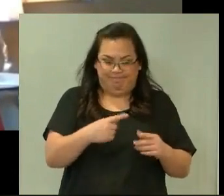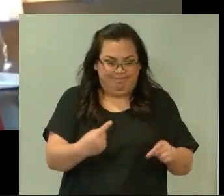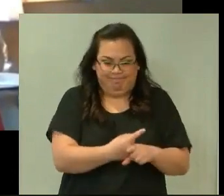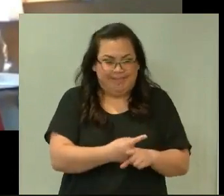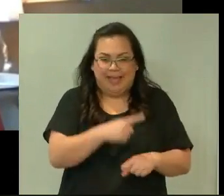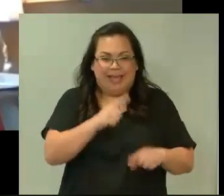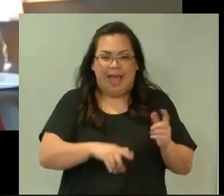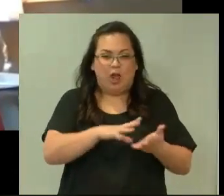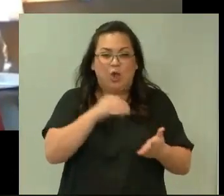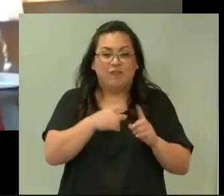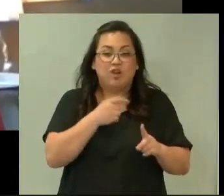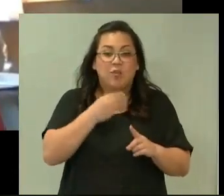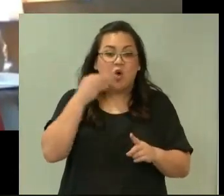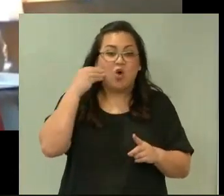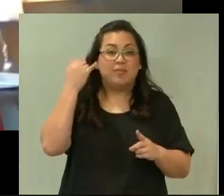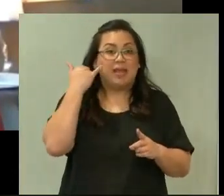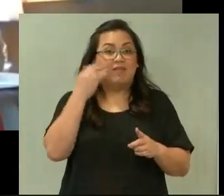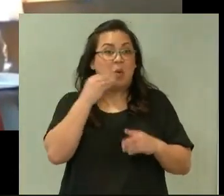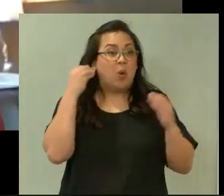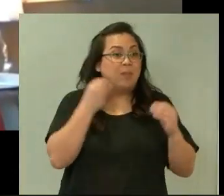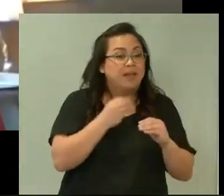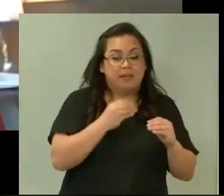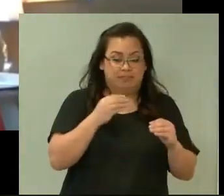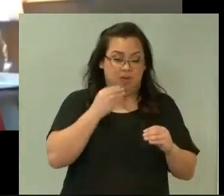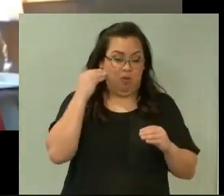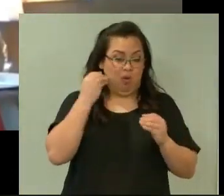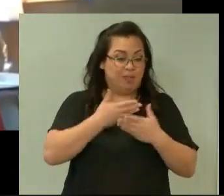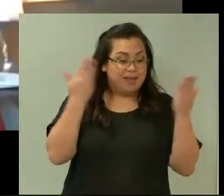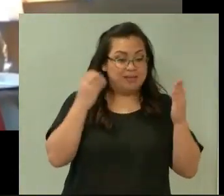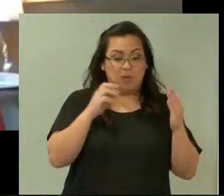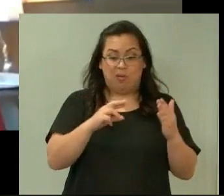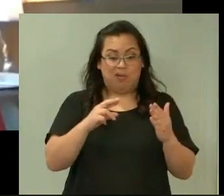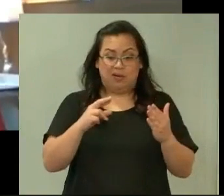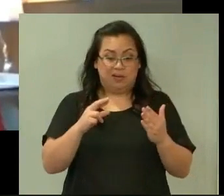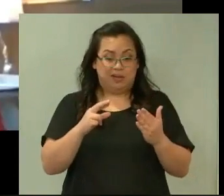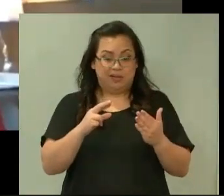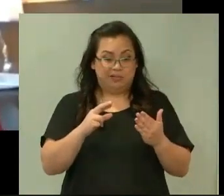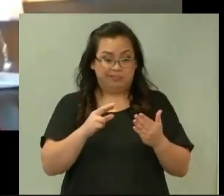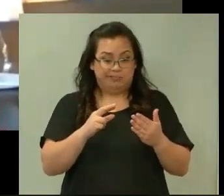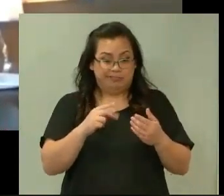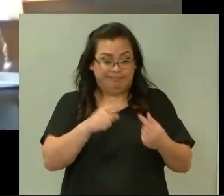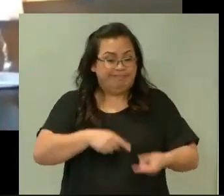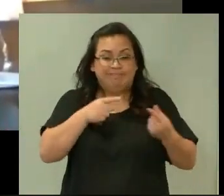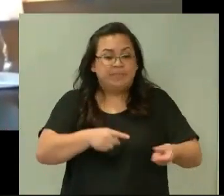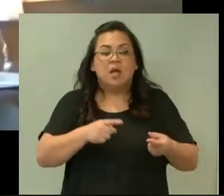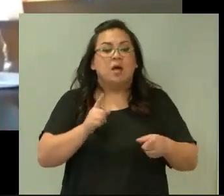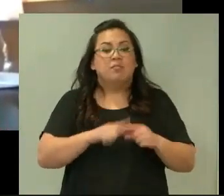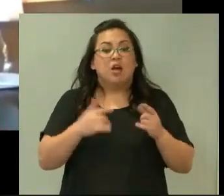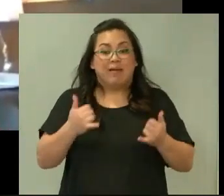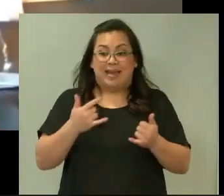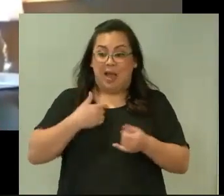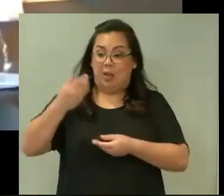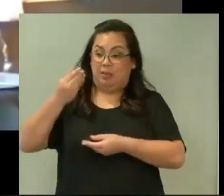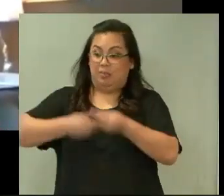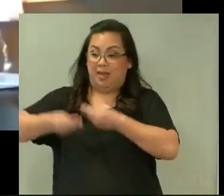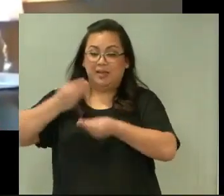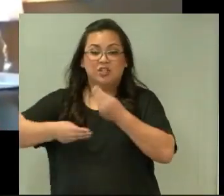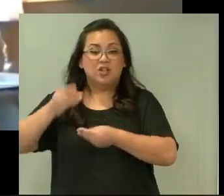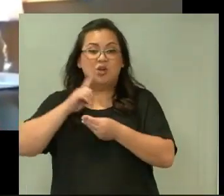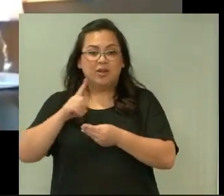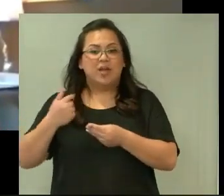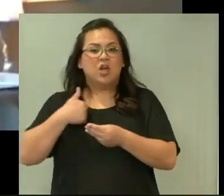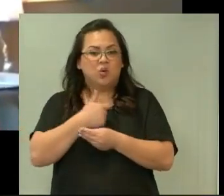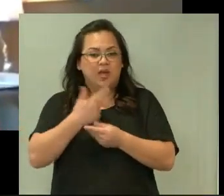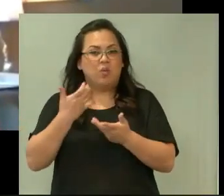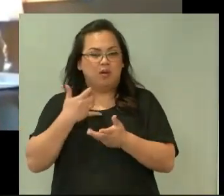home. We know this. Our state knows this. So right now, the current budget plan is a recipe for more